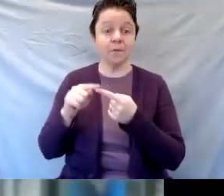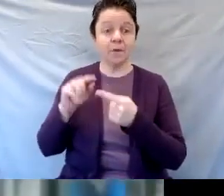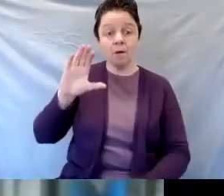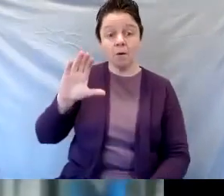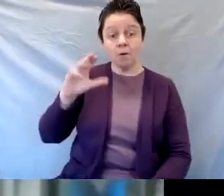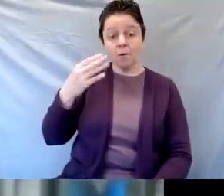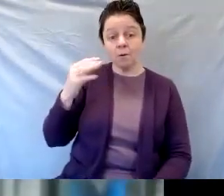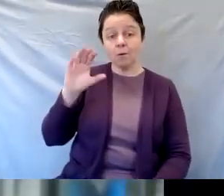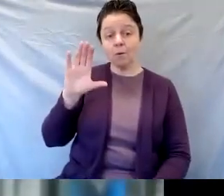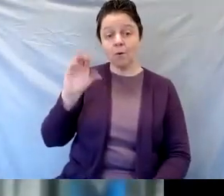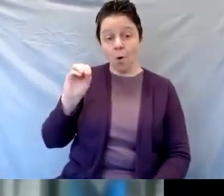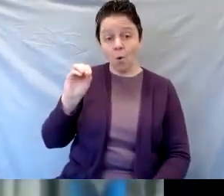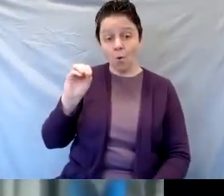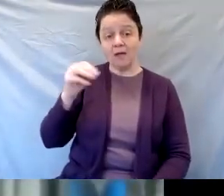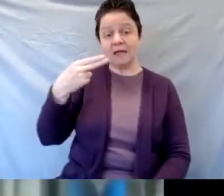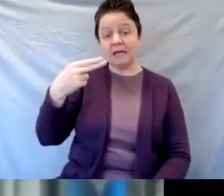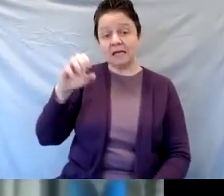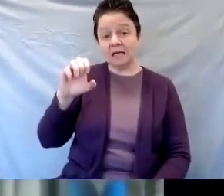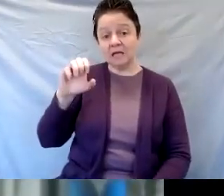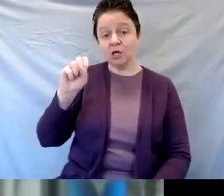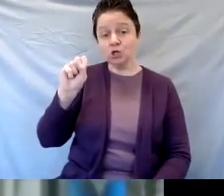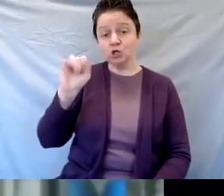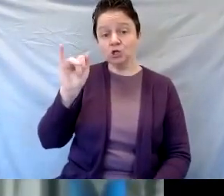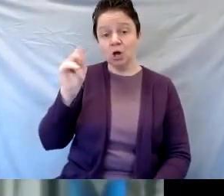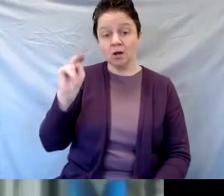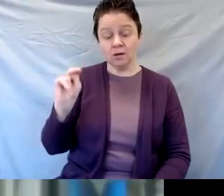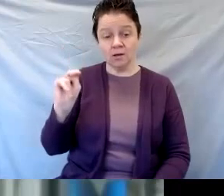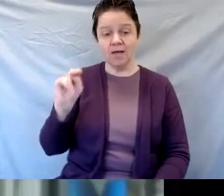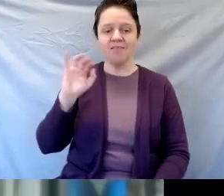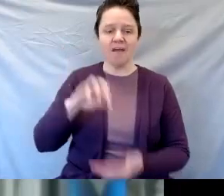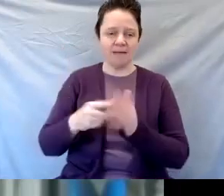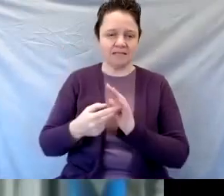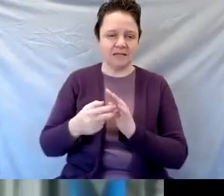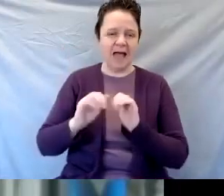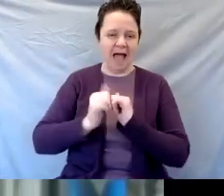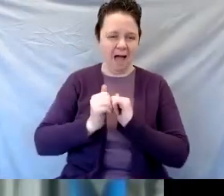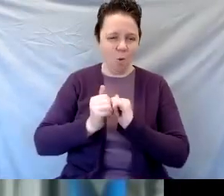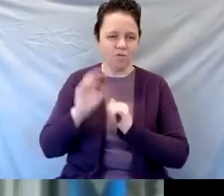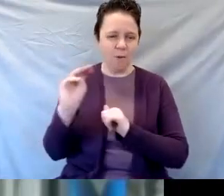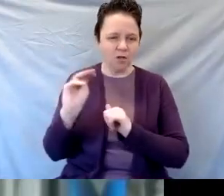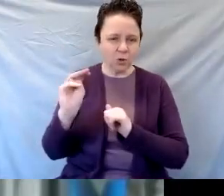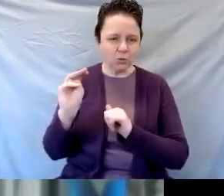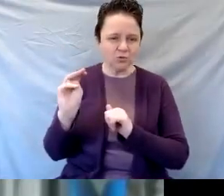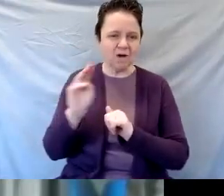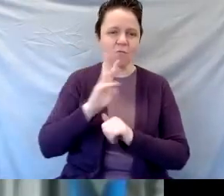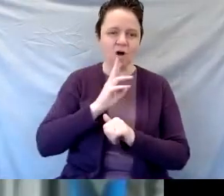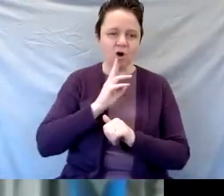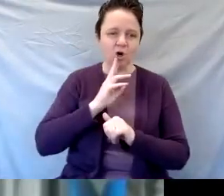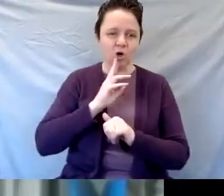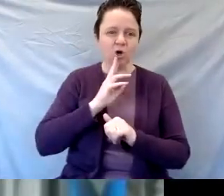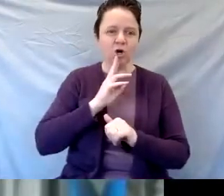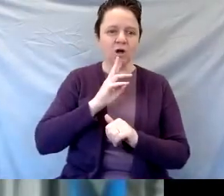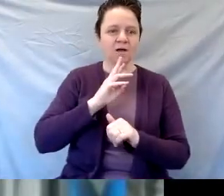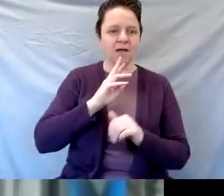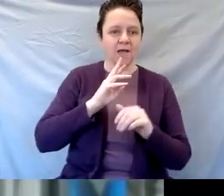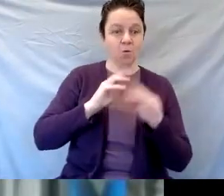them is what's called cohesion. And cohesion is the attraction between molecules of the same substance. So as I've said before,